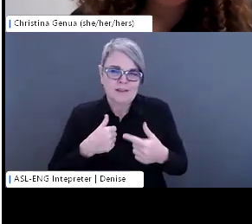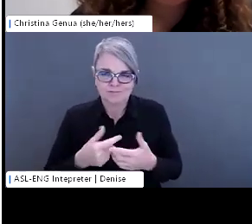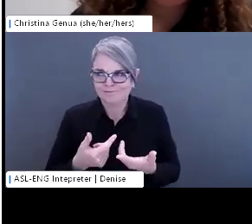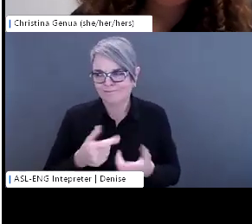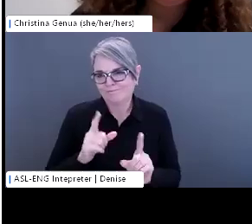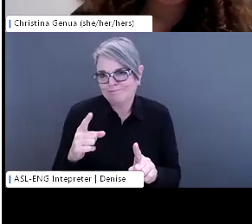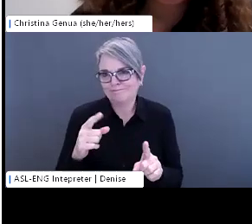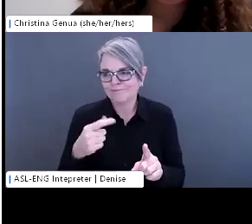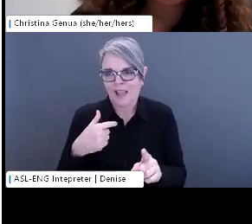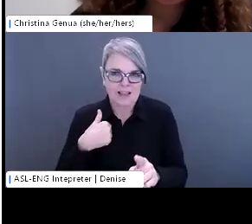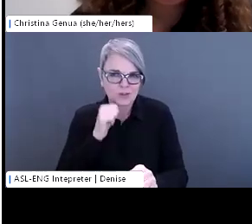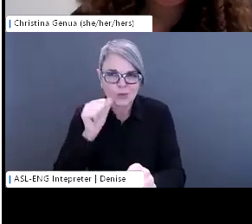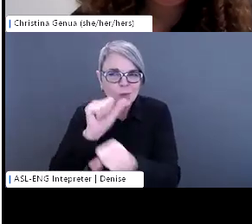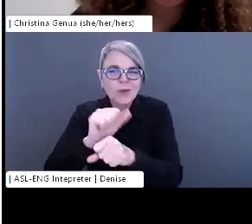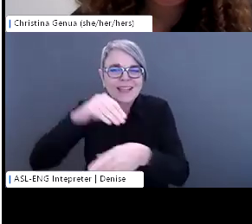those specific details.